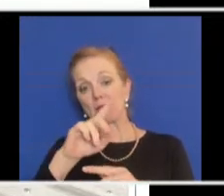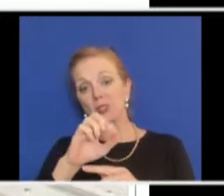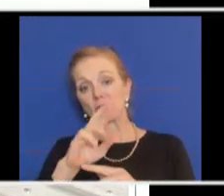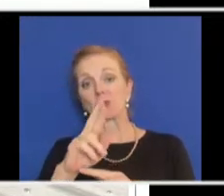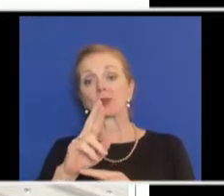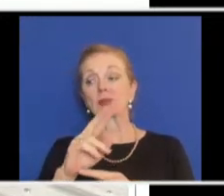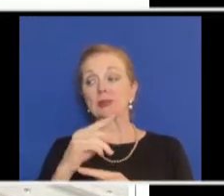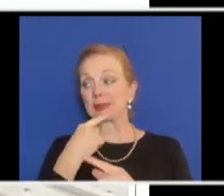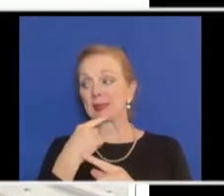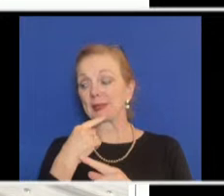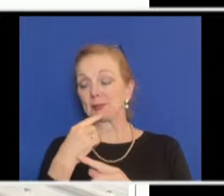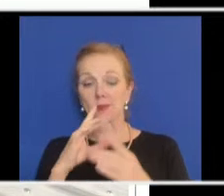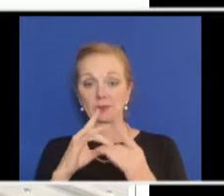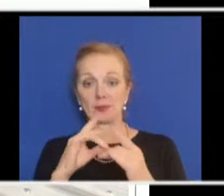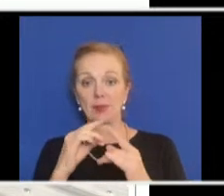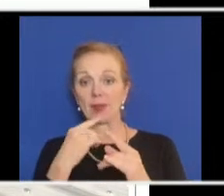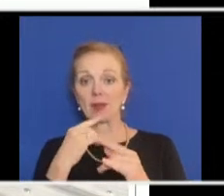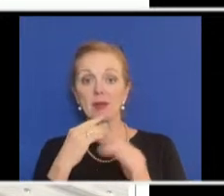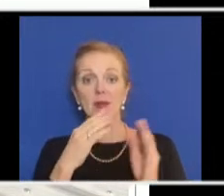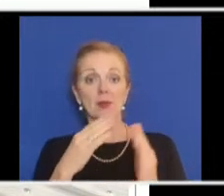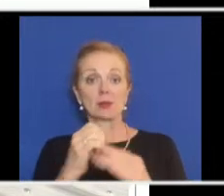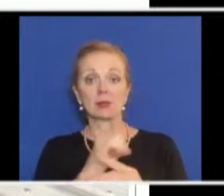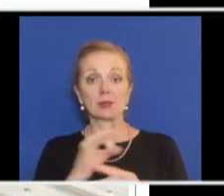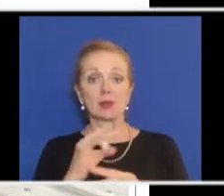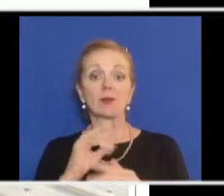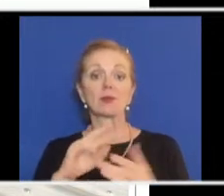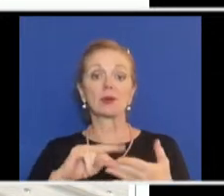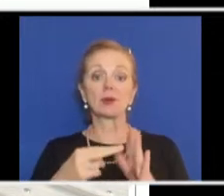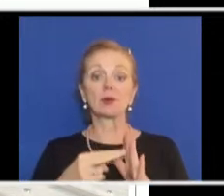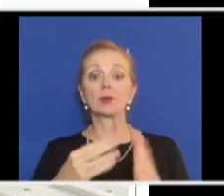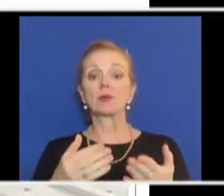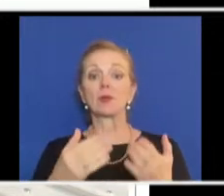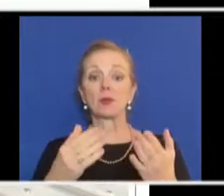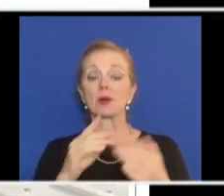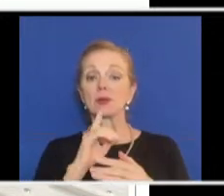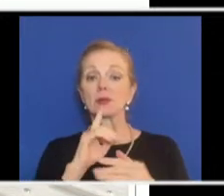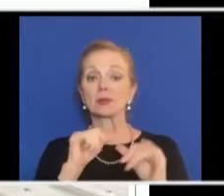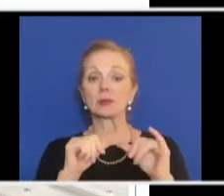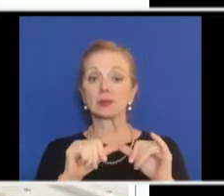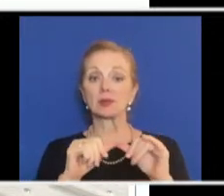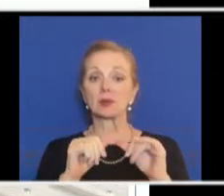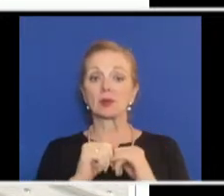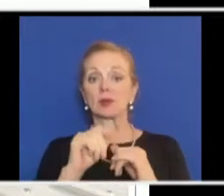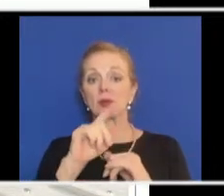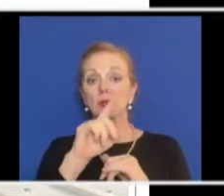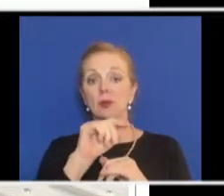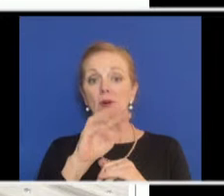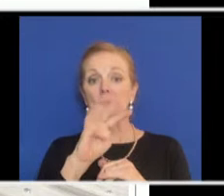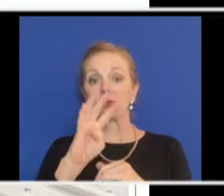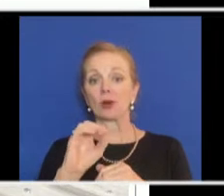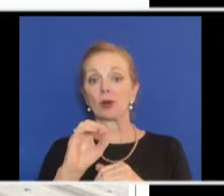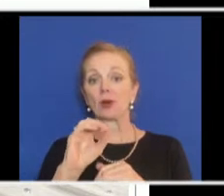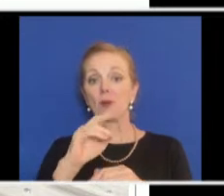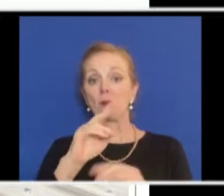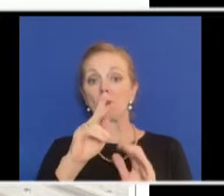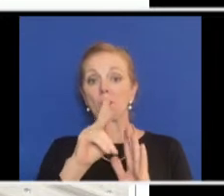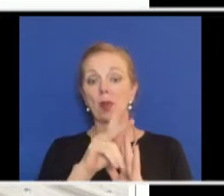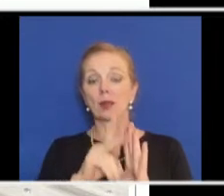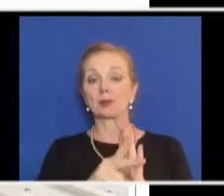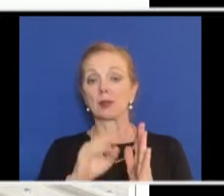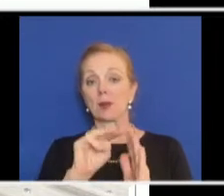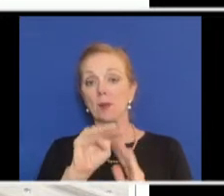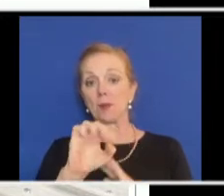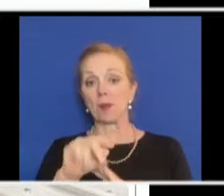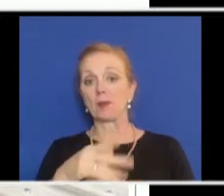Mr Payton stated the plan staff has determined that the proposal is consistent with the 2040 policy map and we appreciate